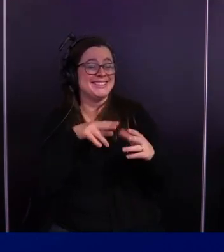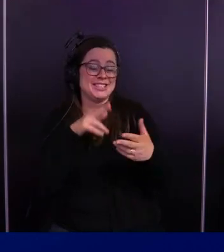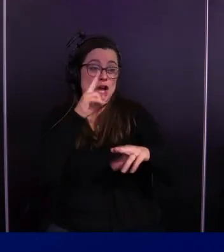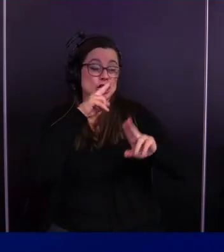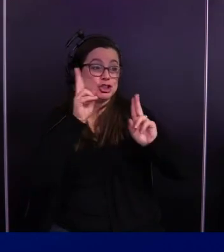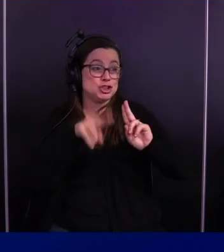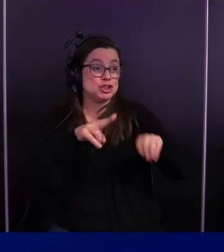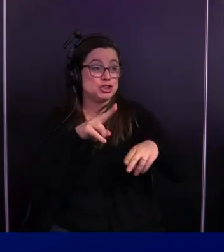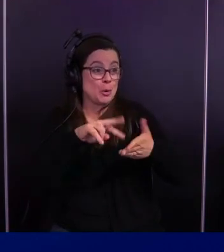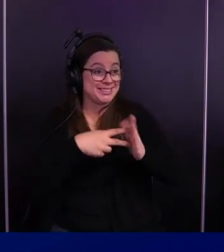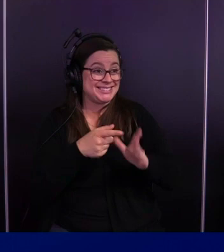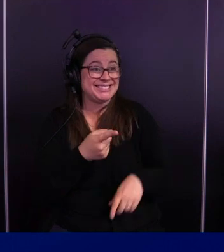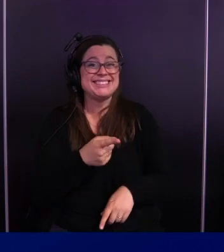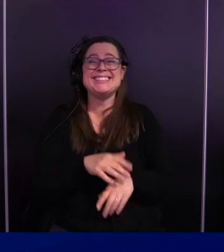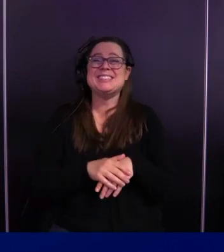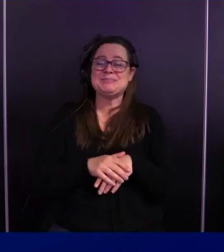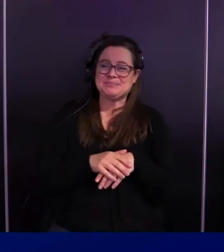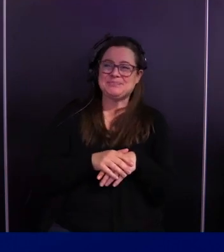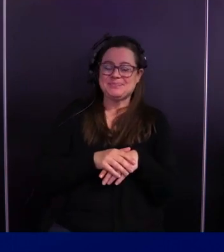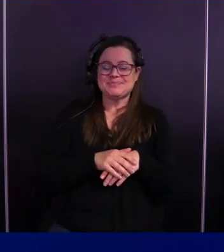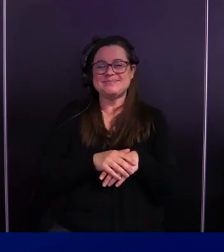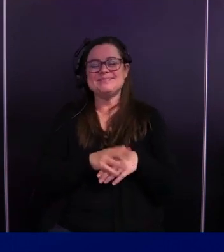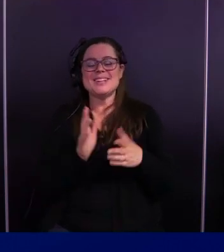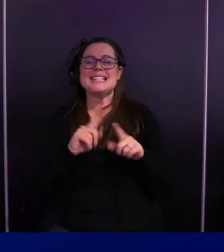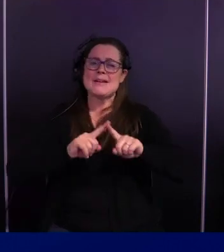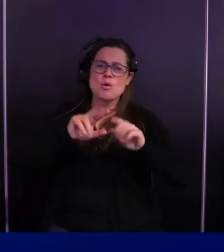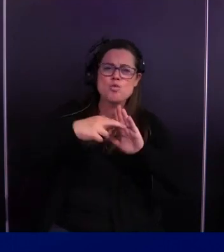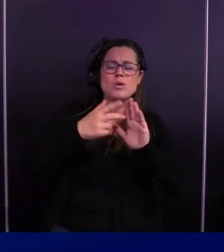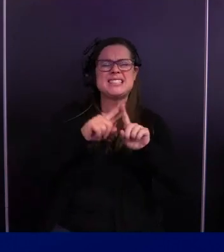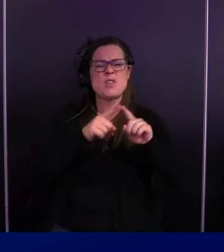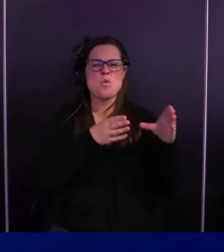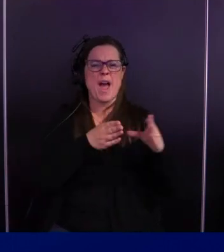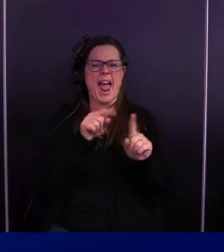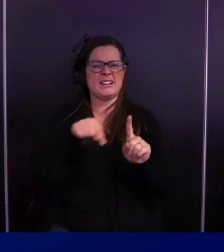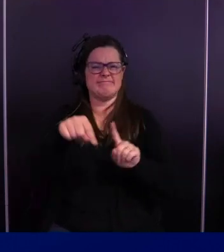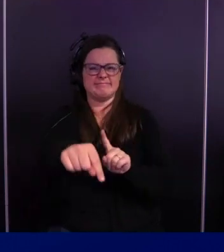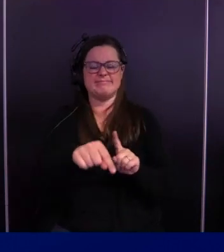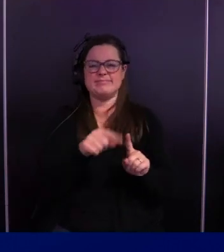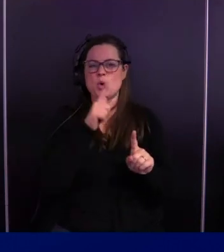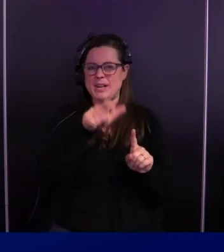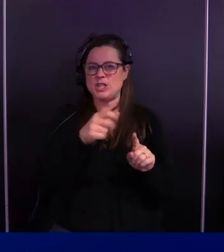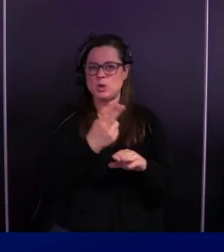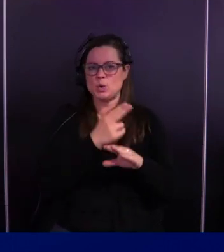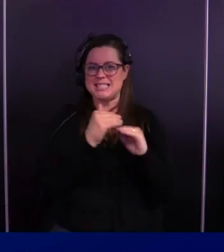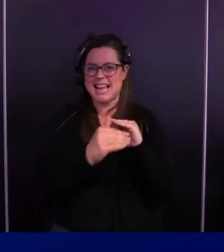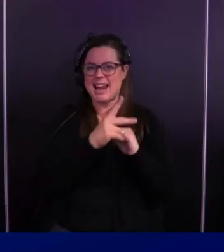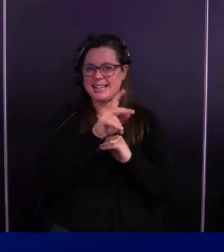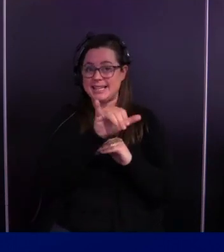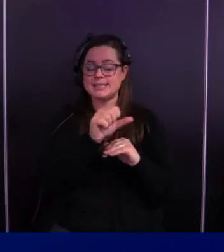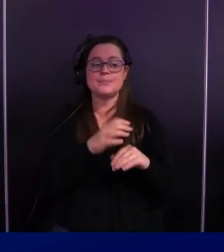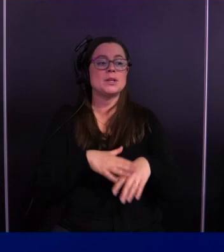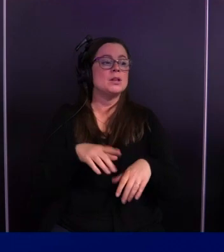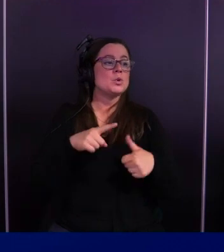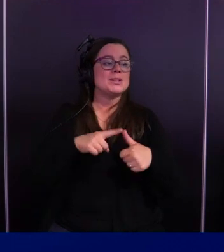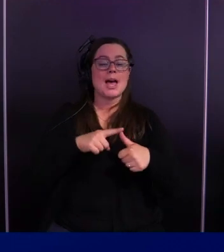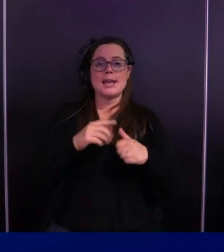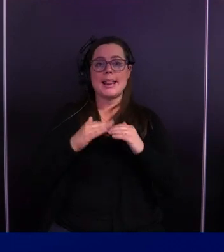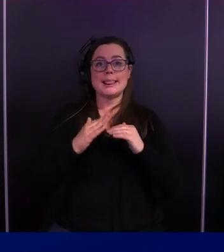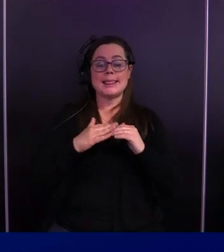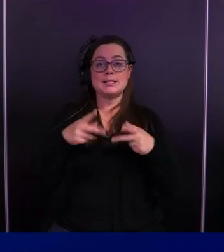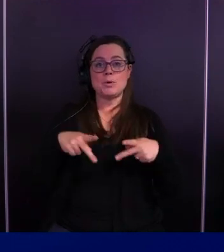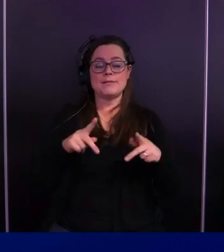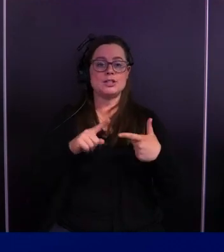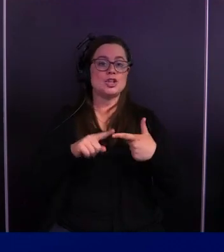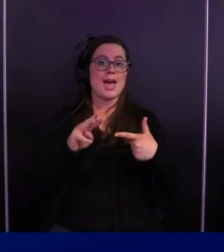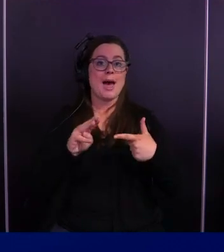There's roles. There's lots of ways around it. Yeah. All right. So we said least privileged. Then we said